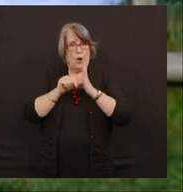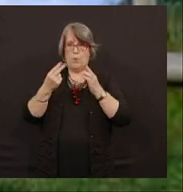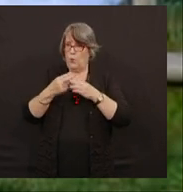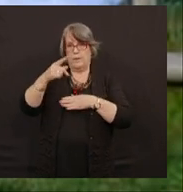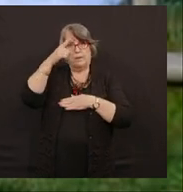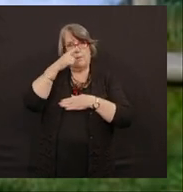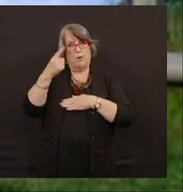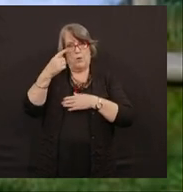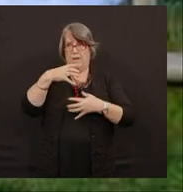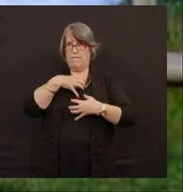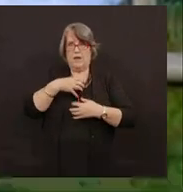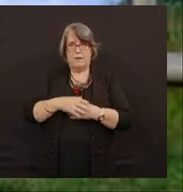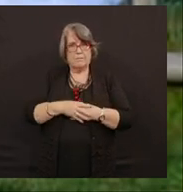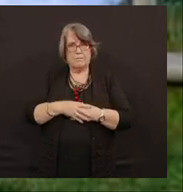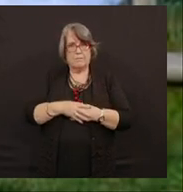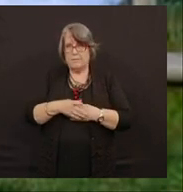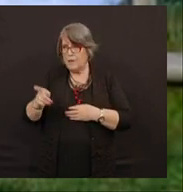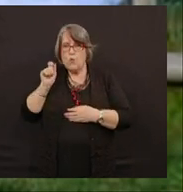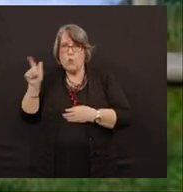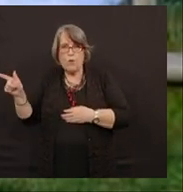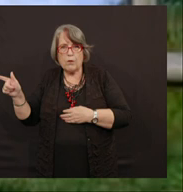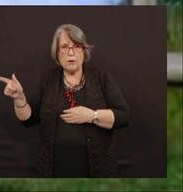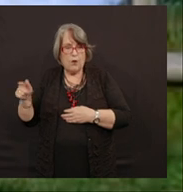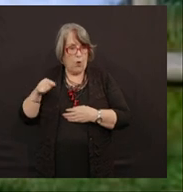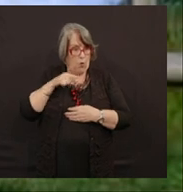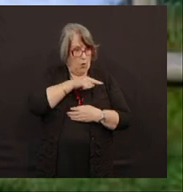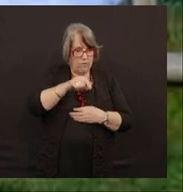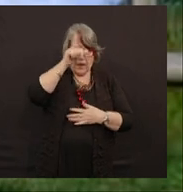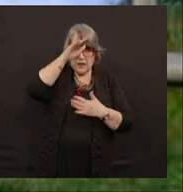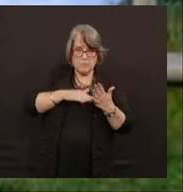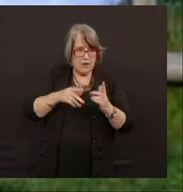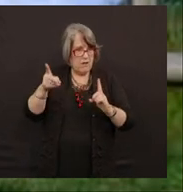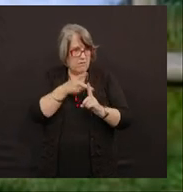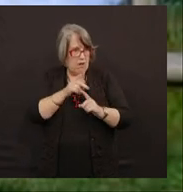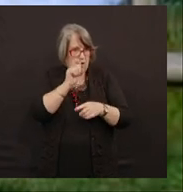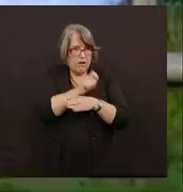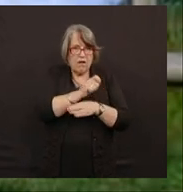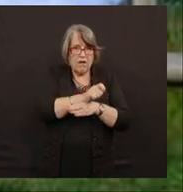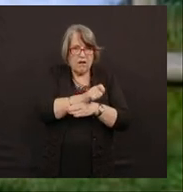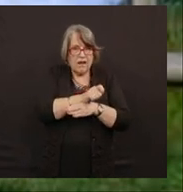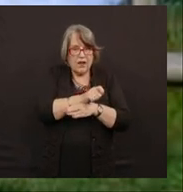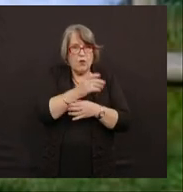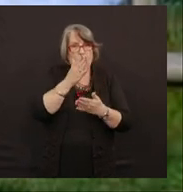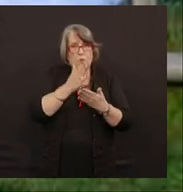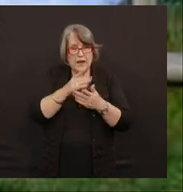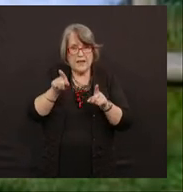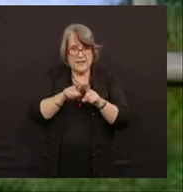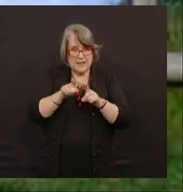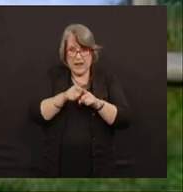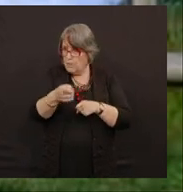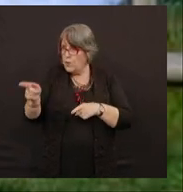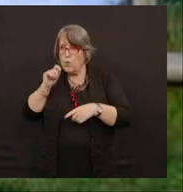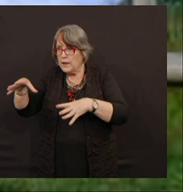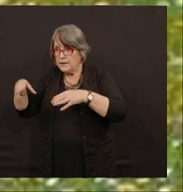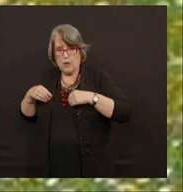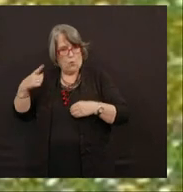people who they fear, or from whom they experience violence, abuse, and neglect. in the same way that it is for people with disability.